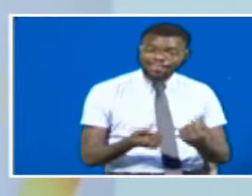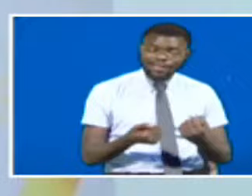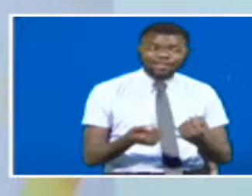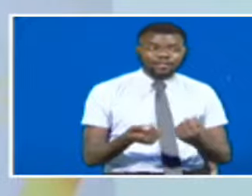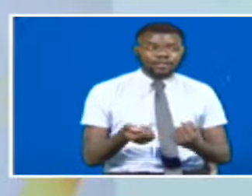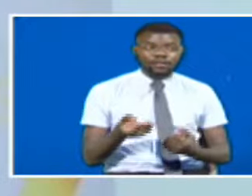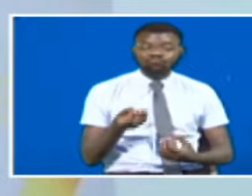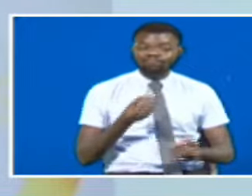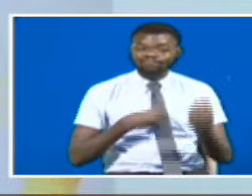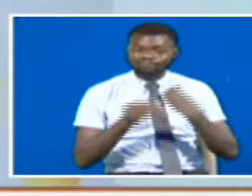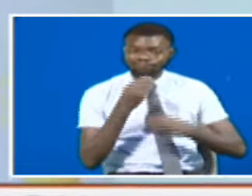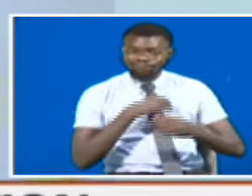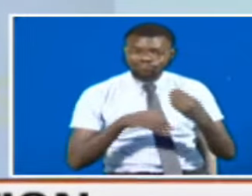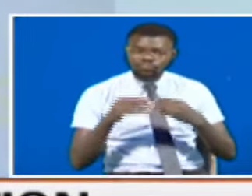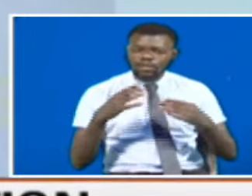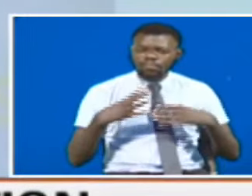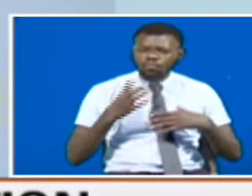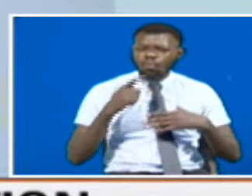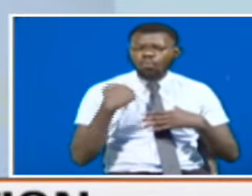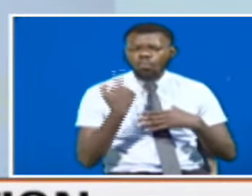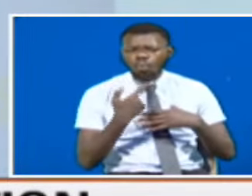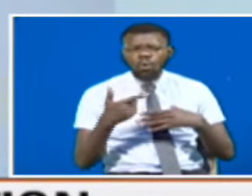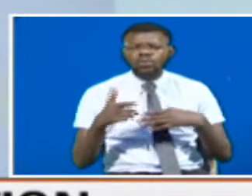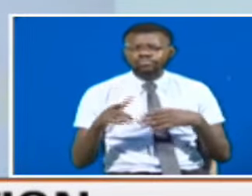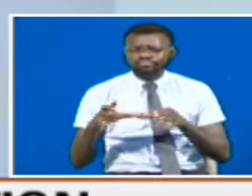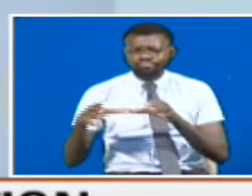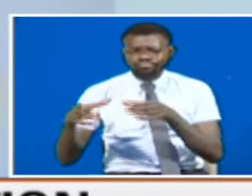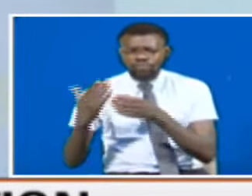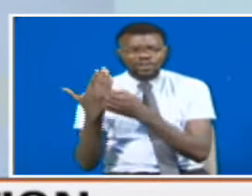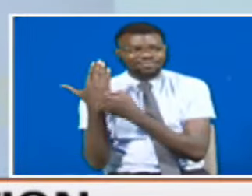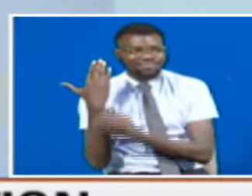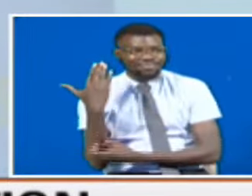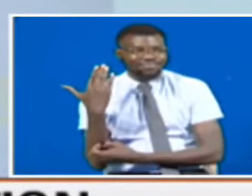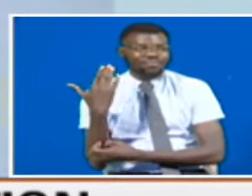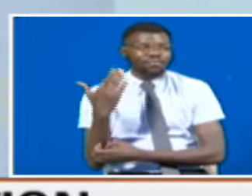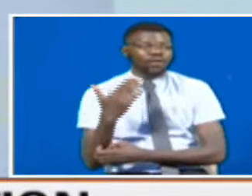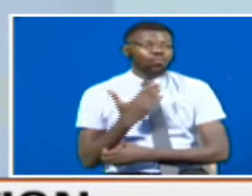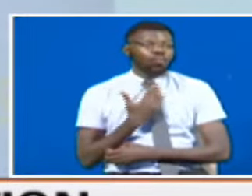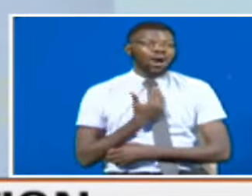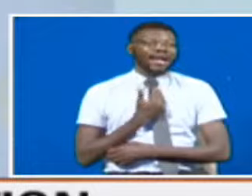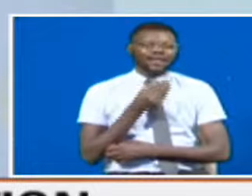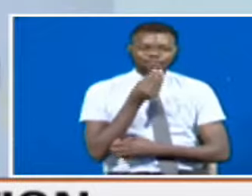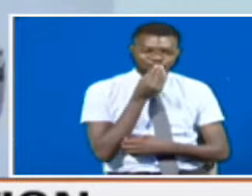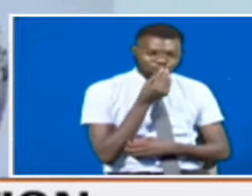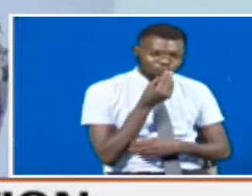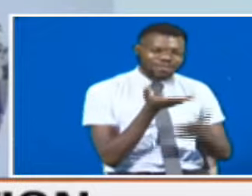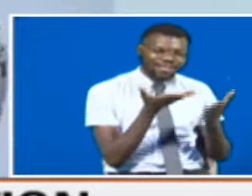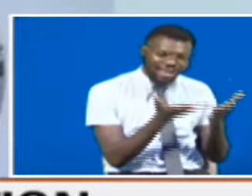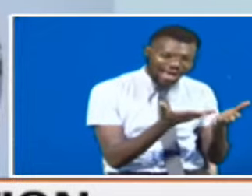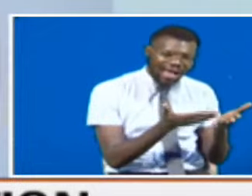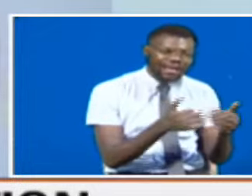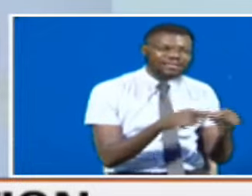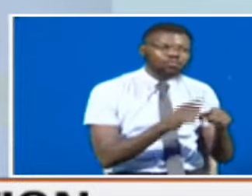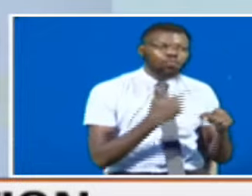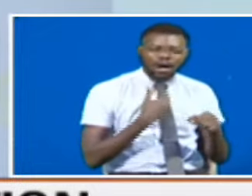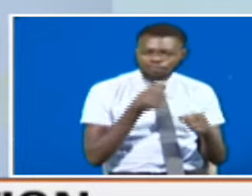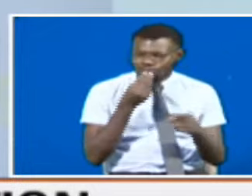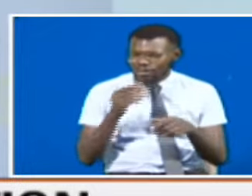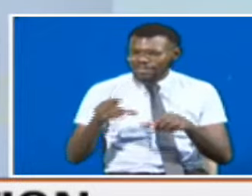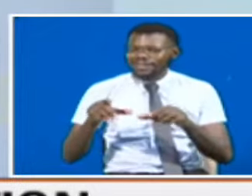the most vulnerable, and we intend to improve availability, affordability,